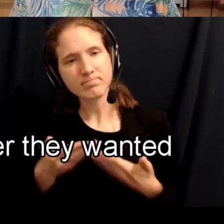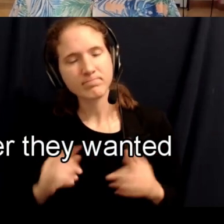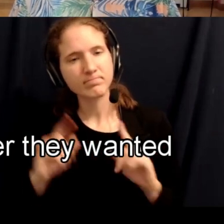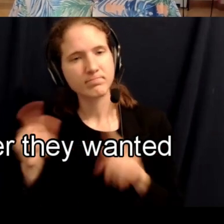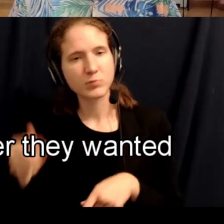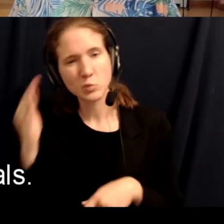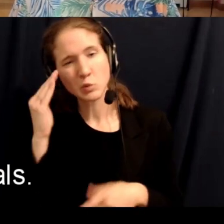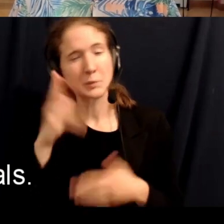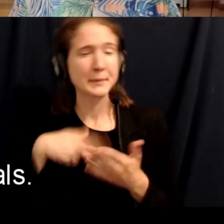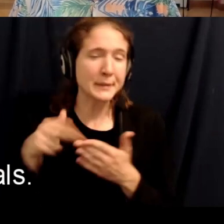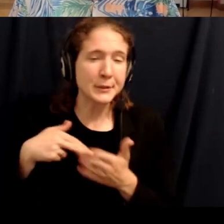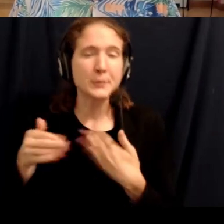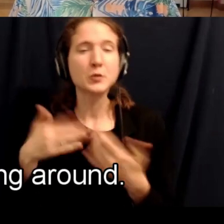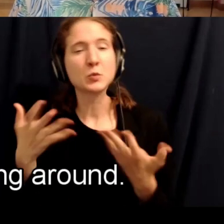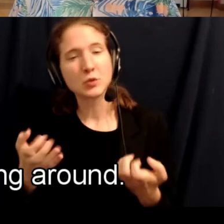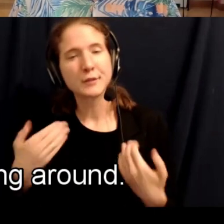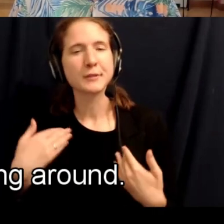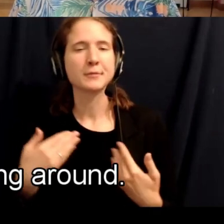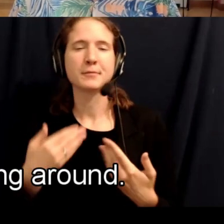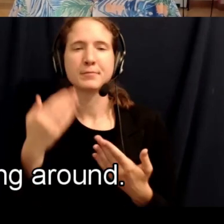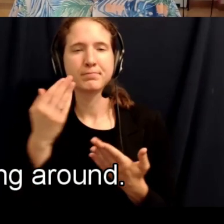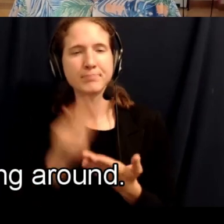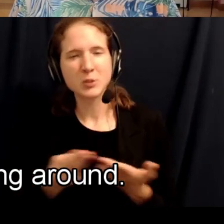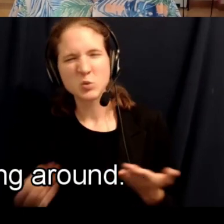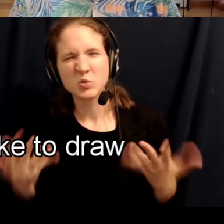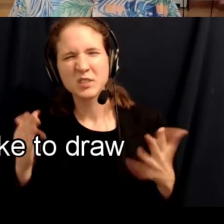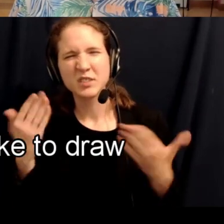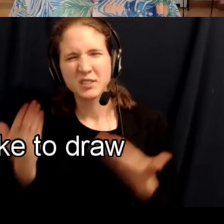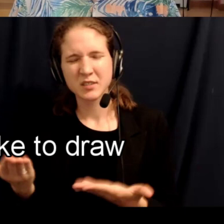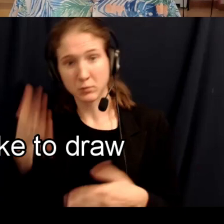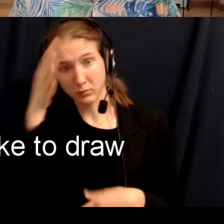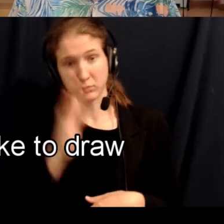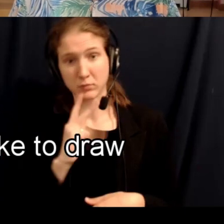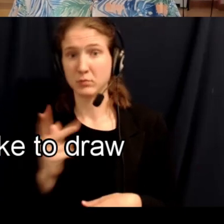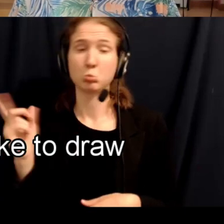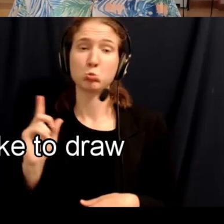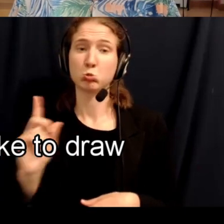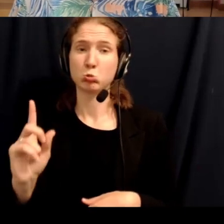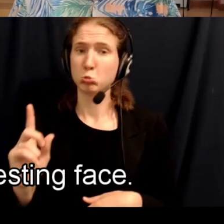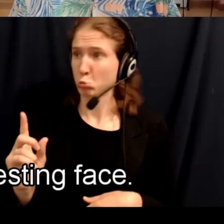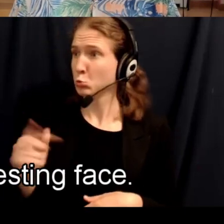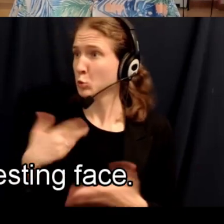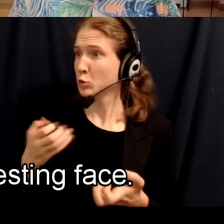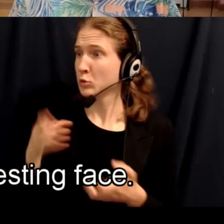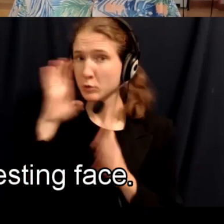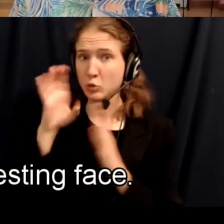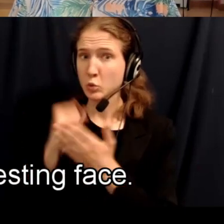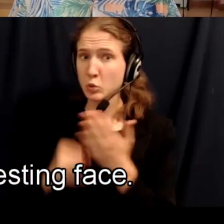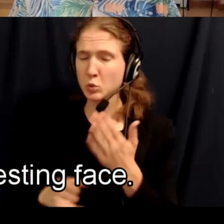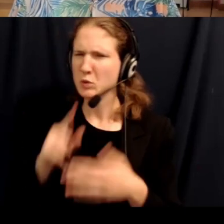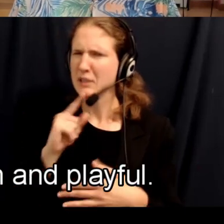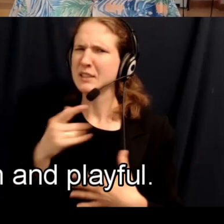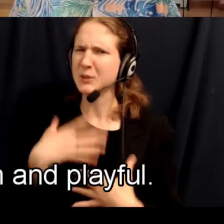do whatever they wanted to do. They had materials, and I saw this guy walking around, and I said, I would just want like to draw this guy. He was just a really